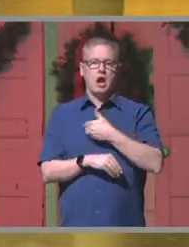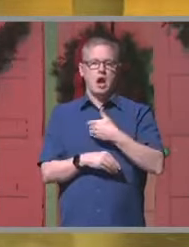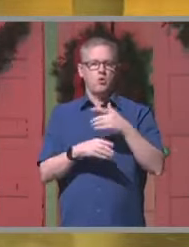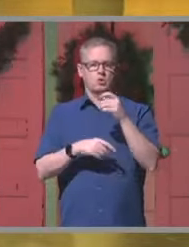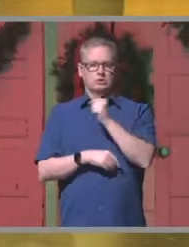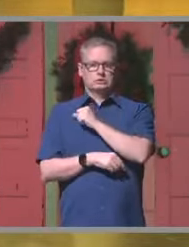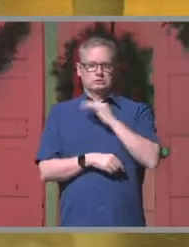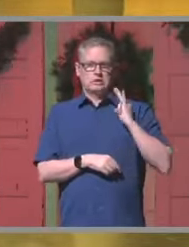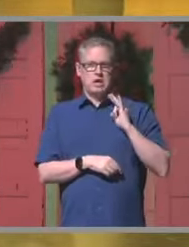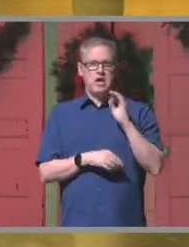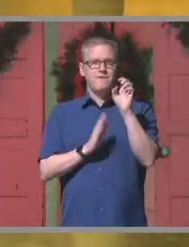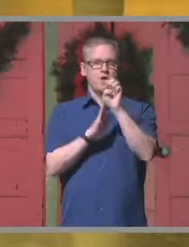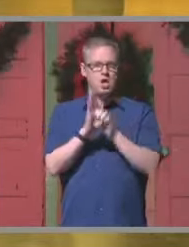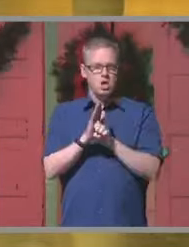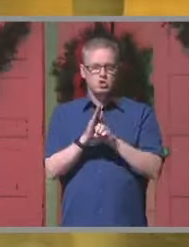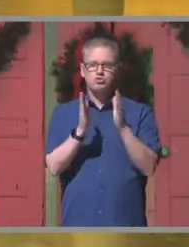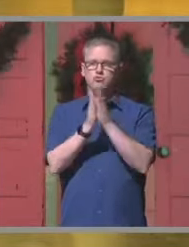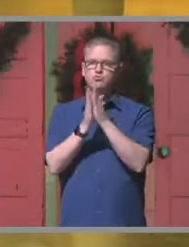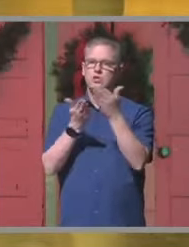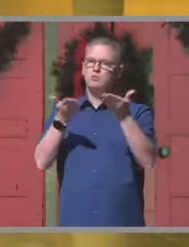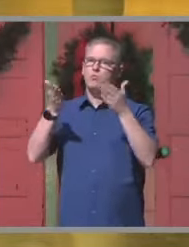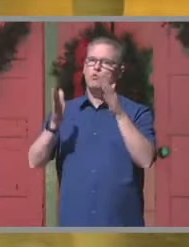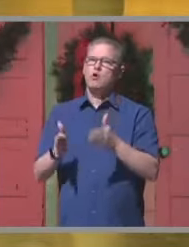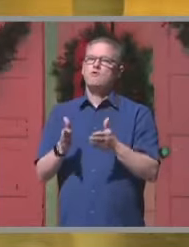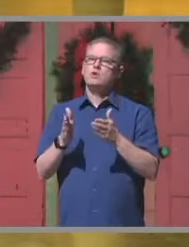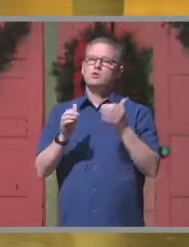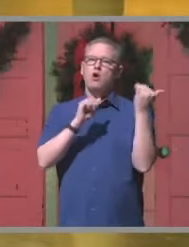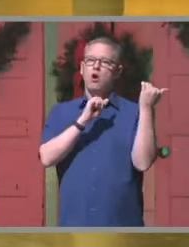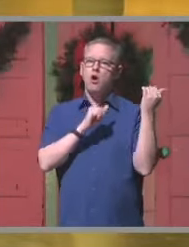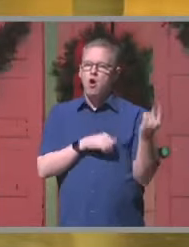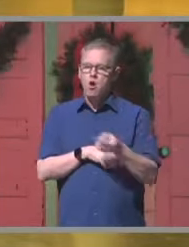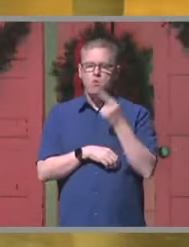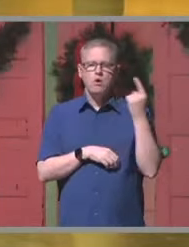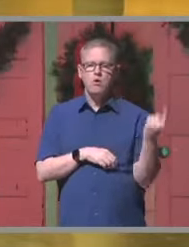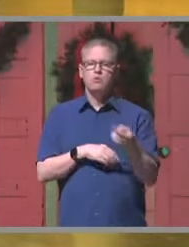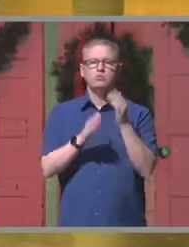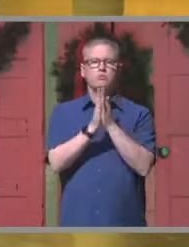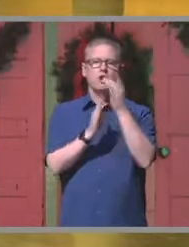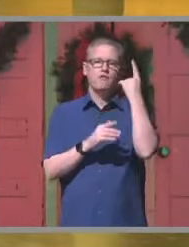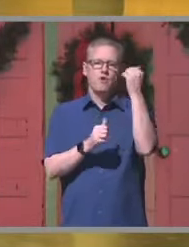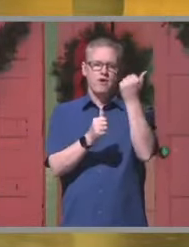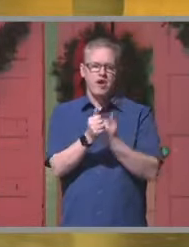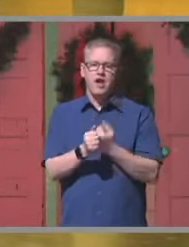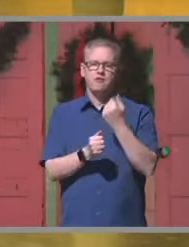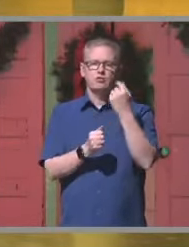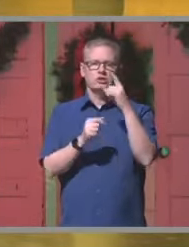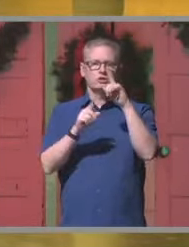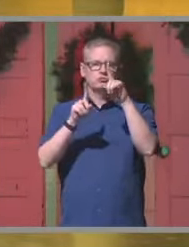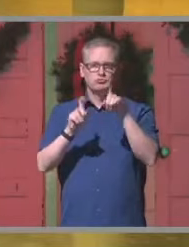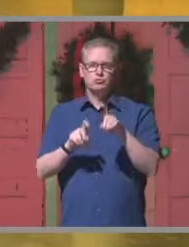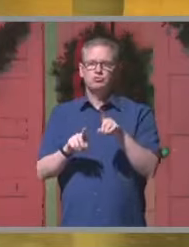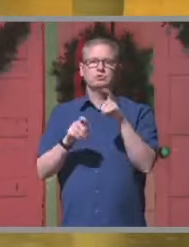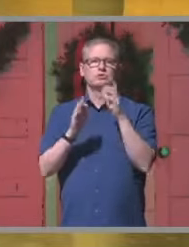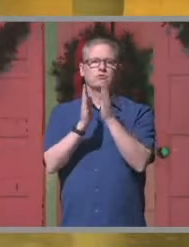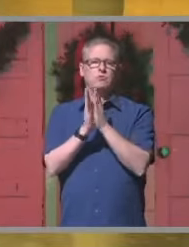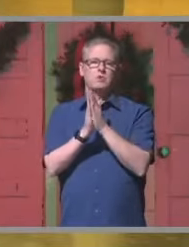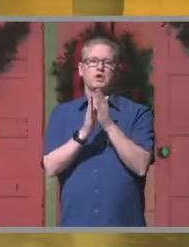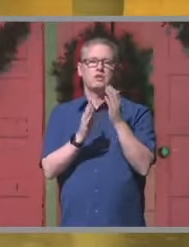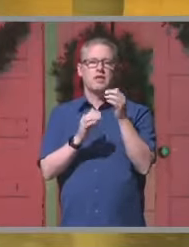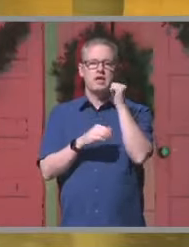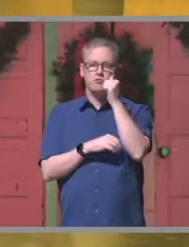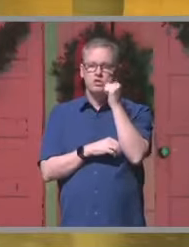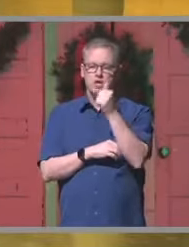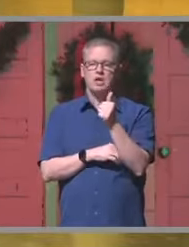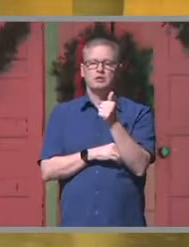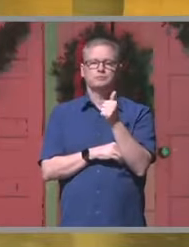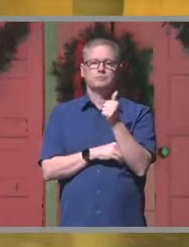our elders, our prayer ministers are always praying over every single prayer request that you send in daily.